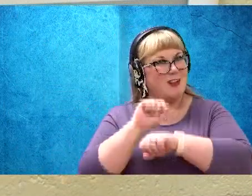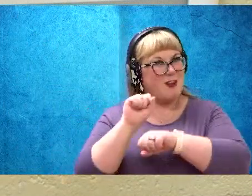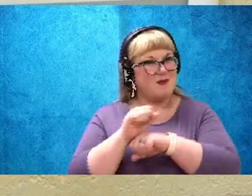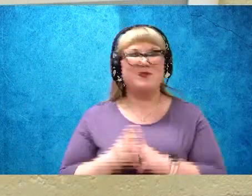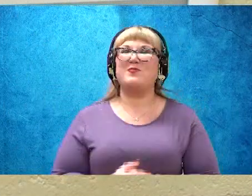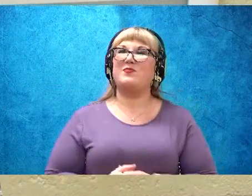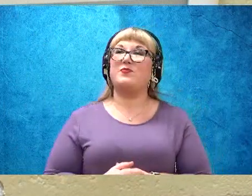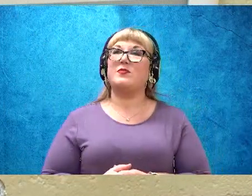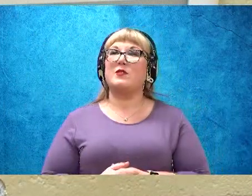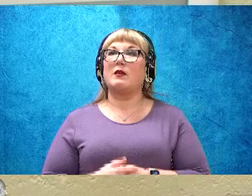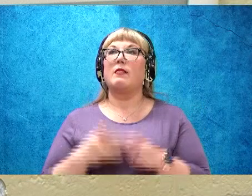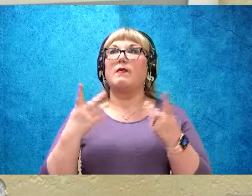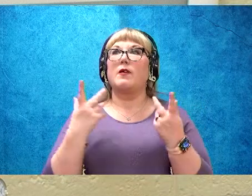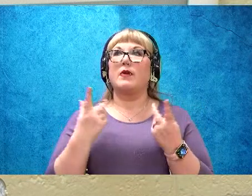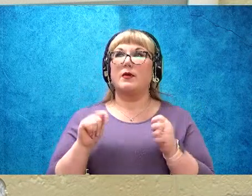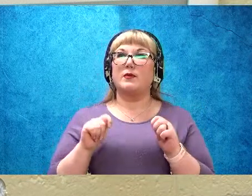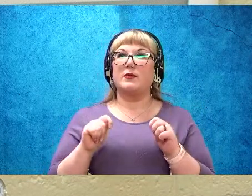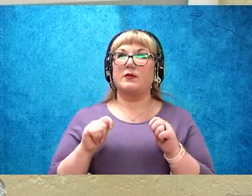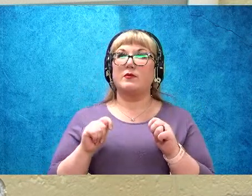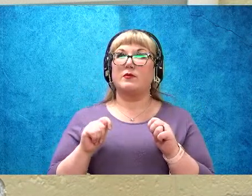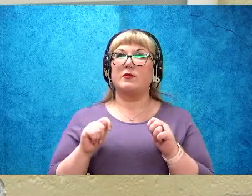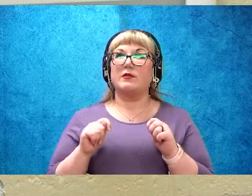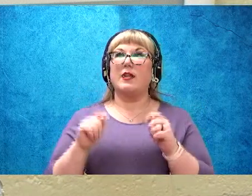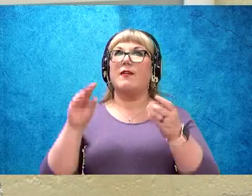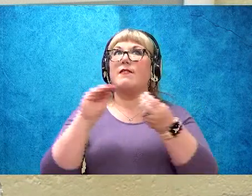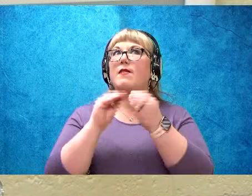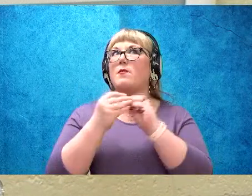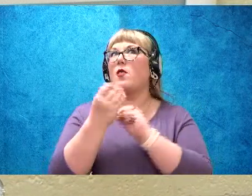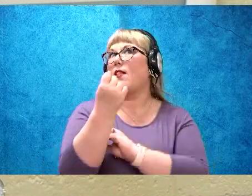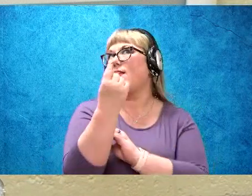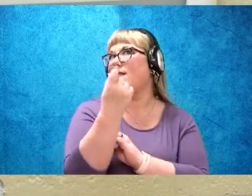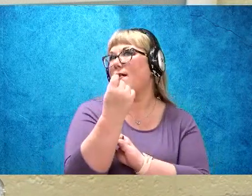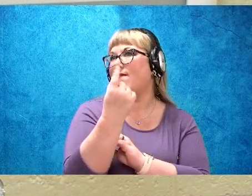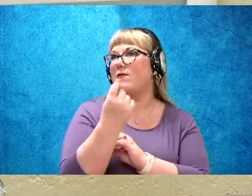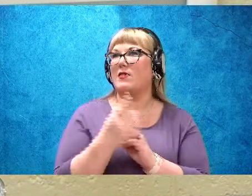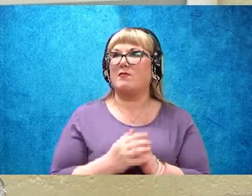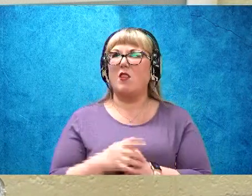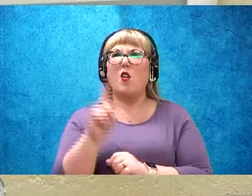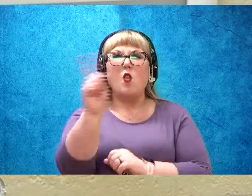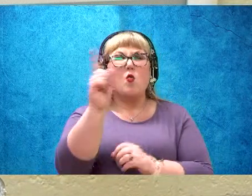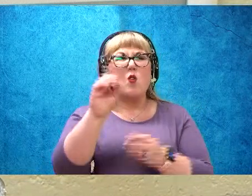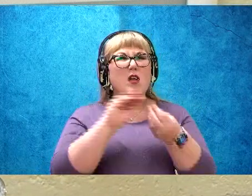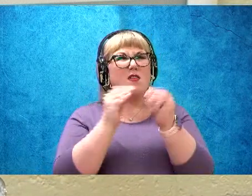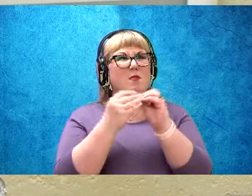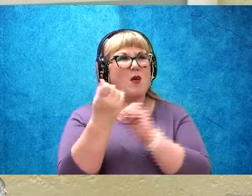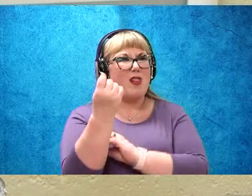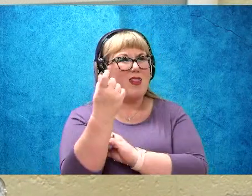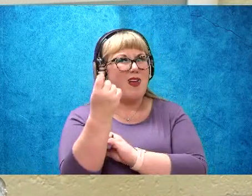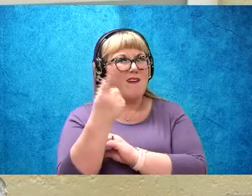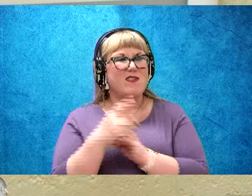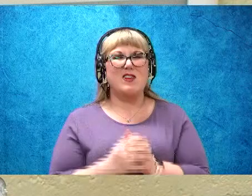right, now let's try number 11. Where is number 11?